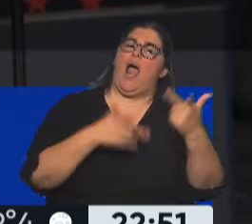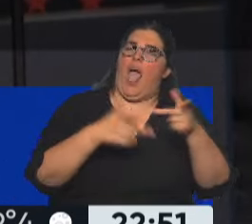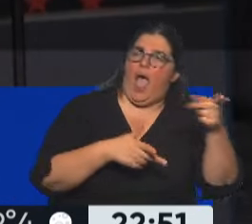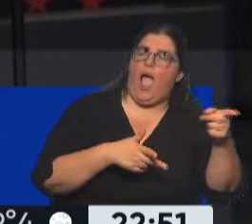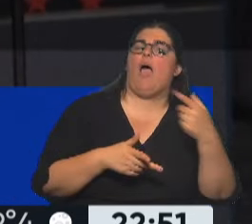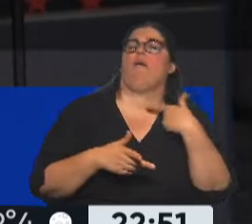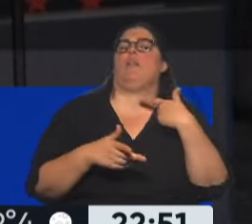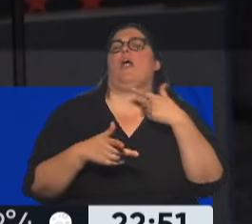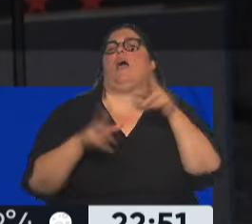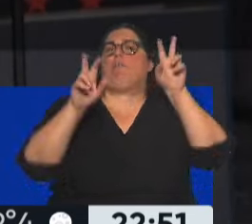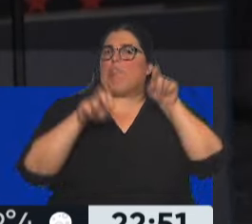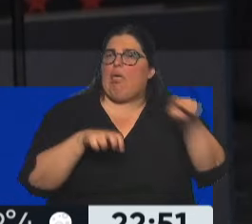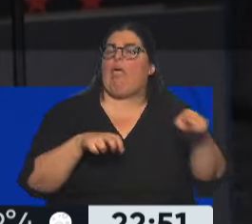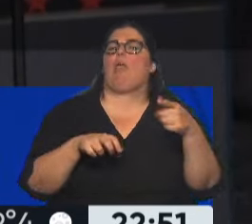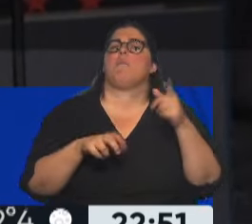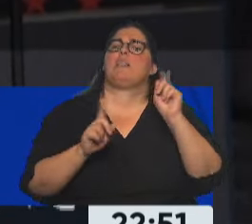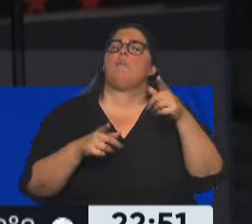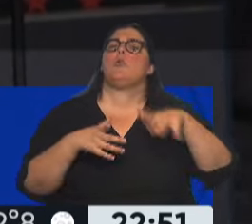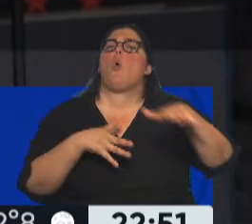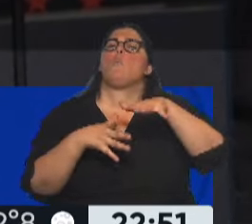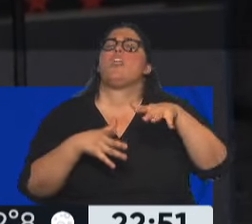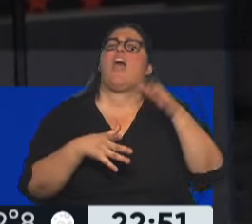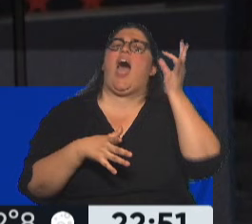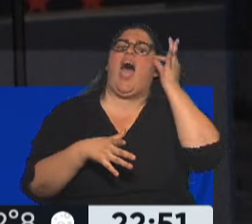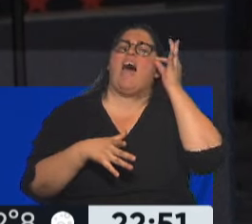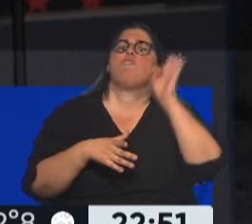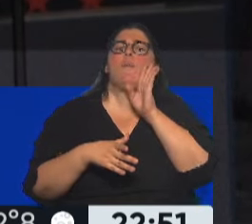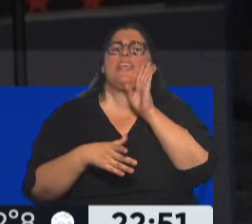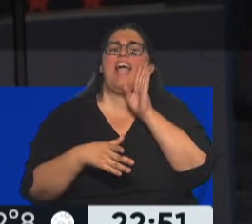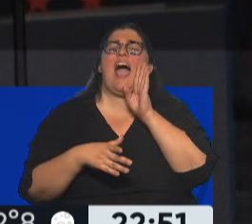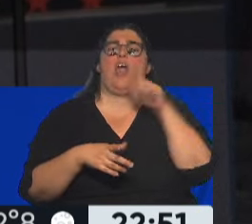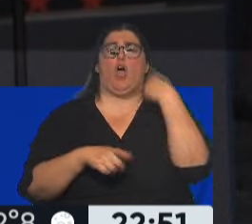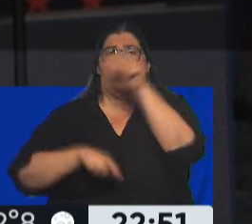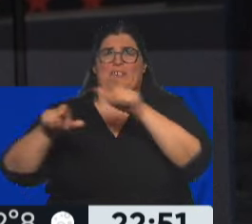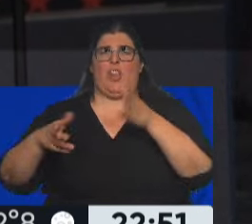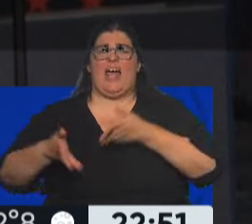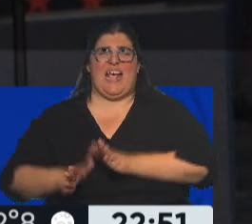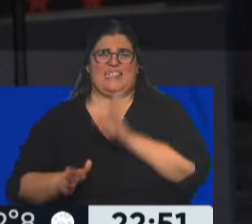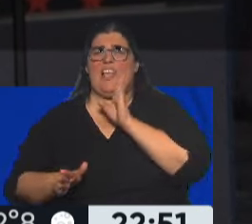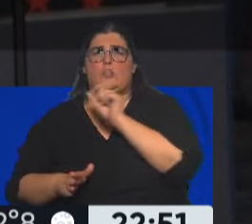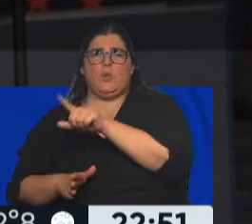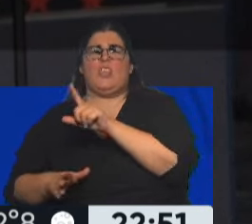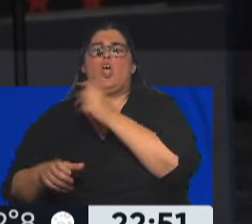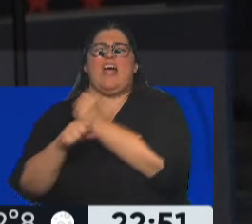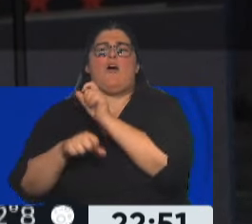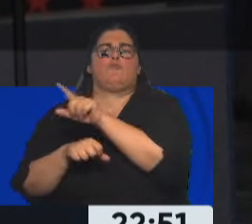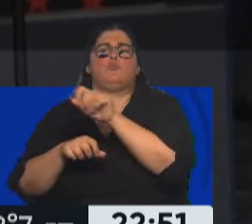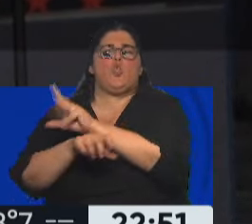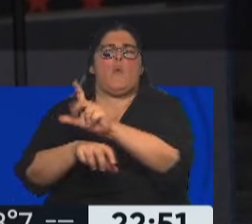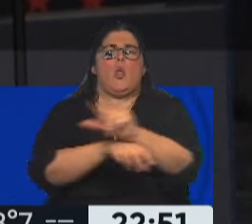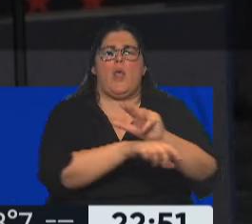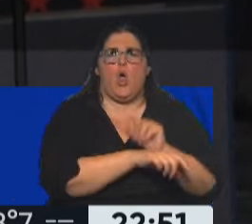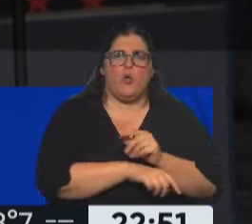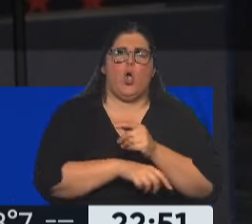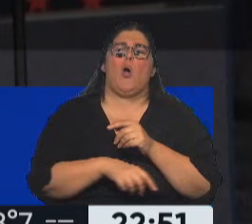african-american Community stealing American crushing wages undercutting the voting power of Our own citizens